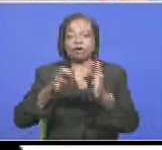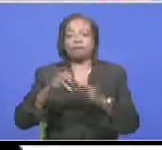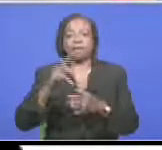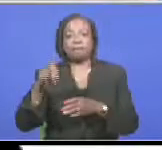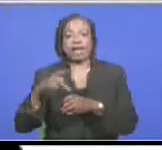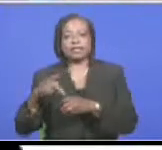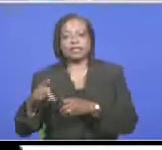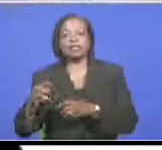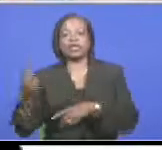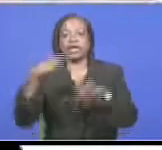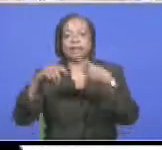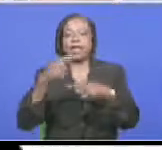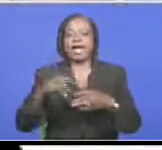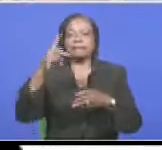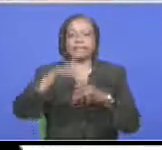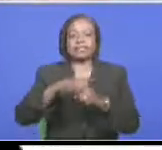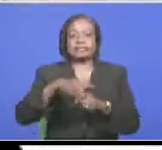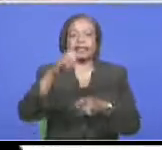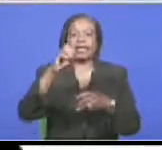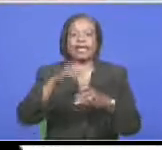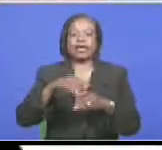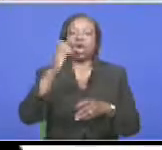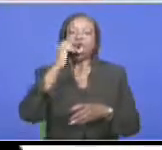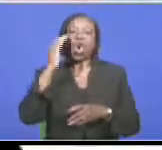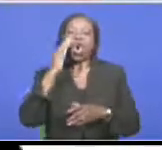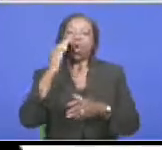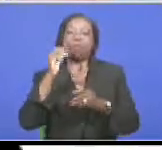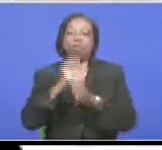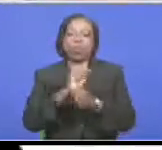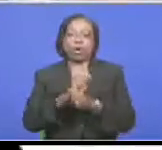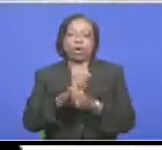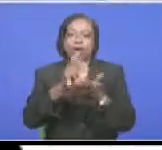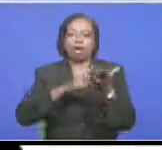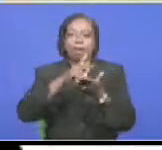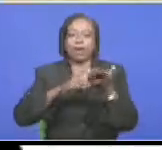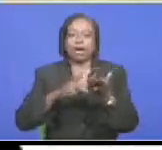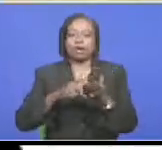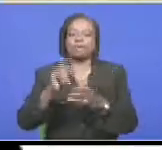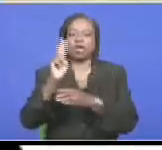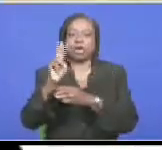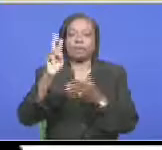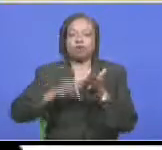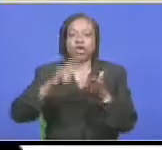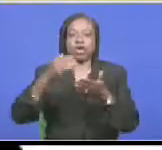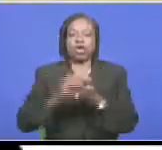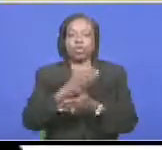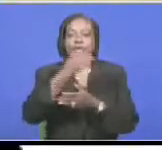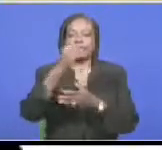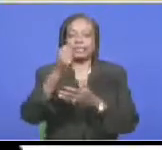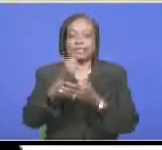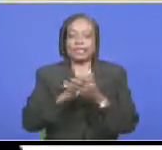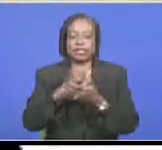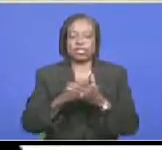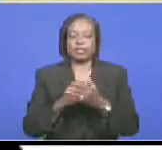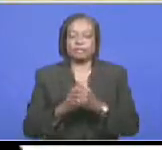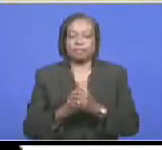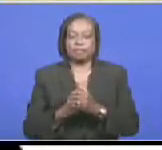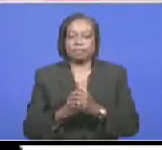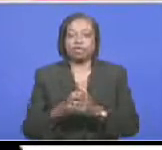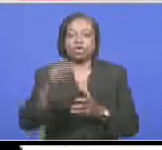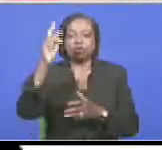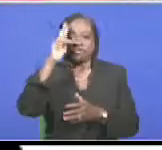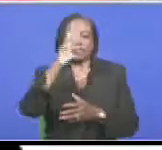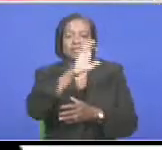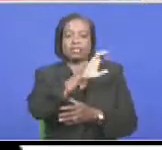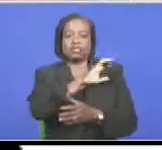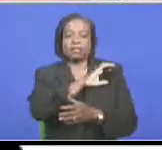come and participate in the homework portion of the Urban Renewal Centers. Member of Parliament for Centerville, Reese Chipman,